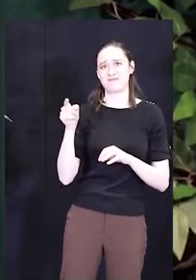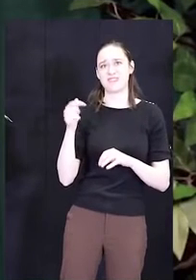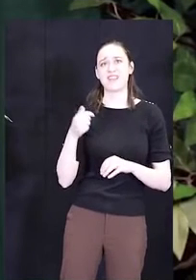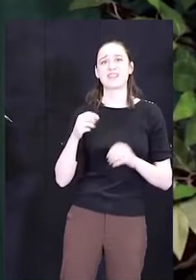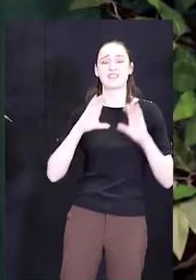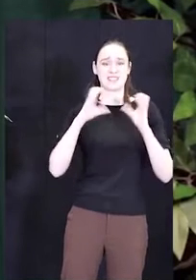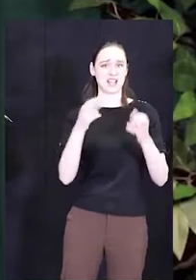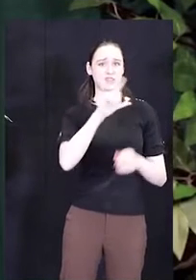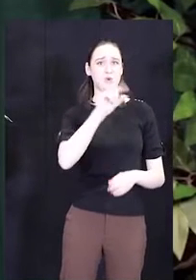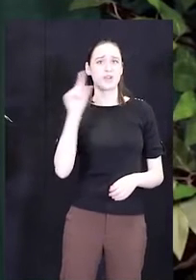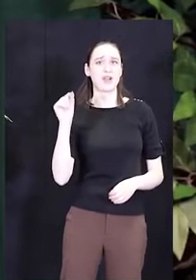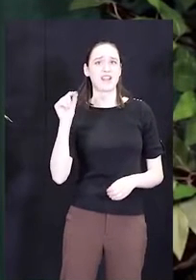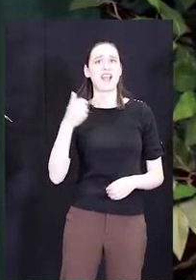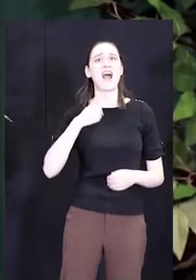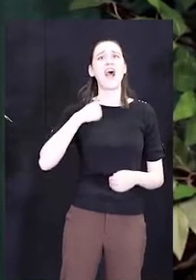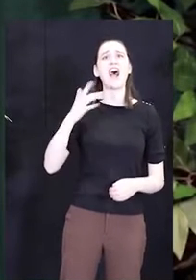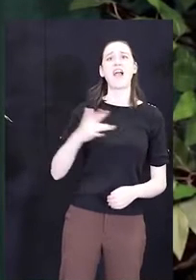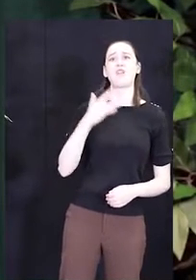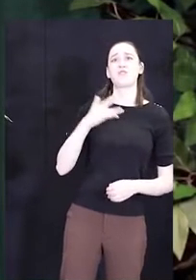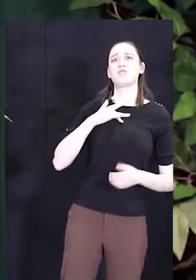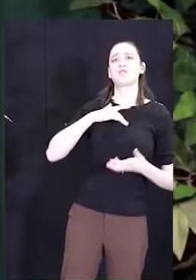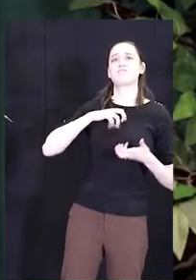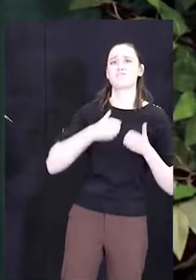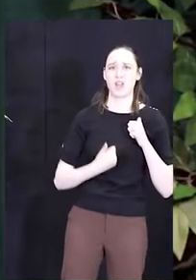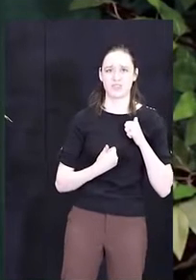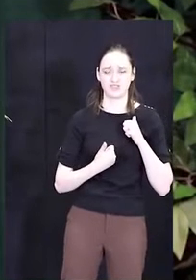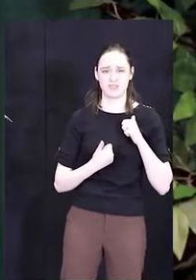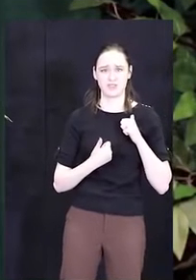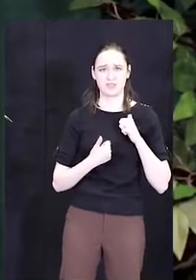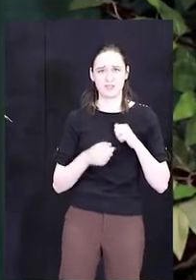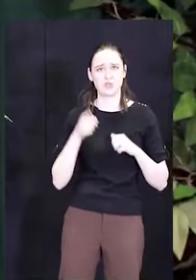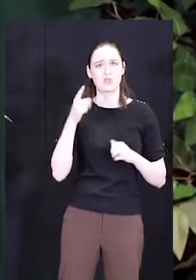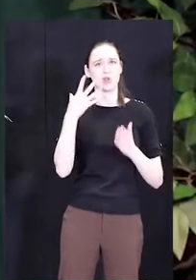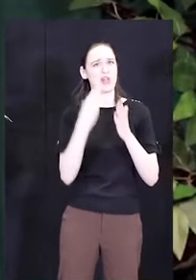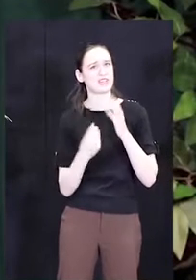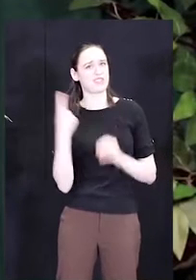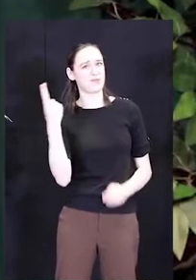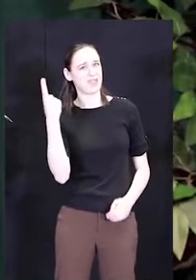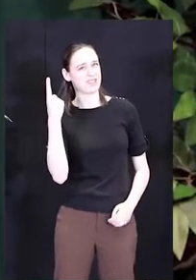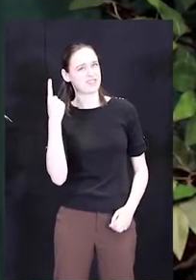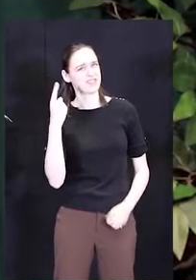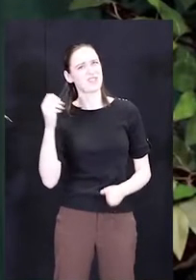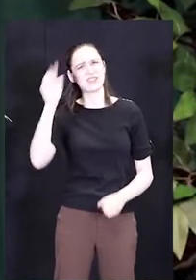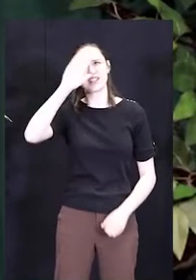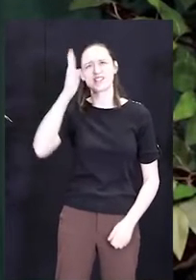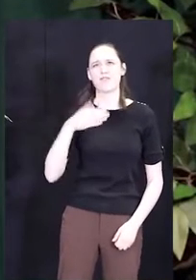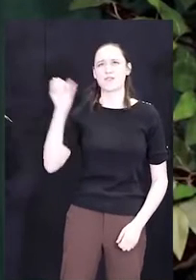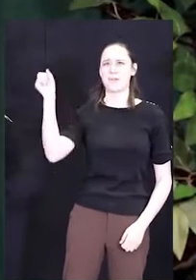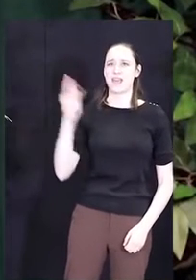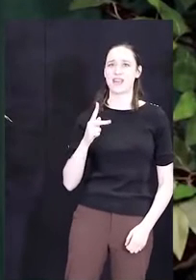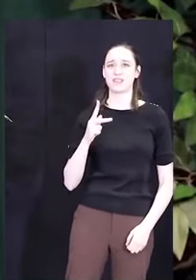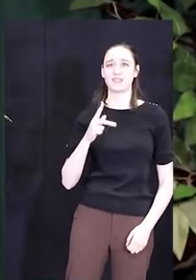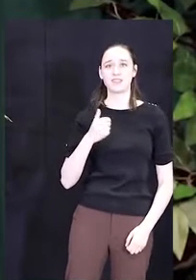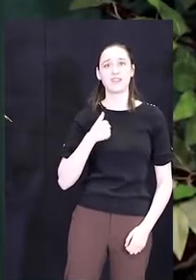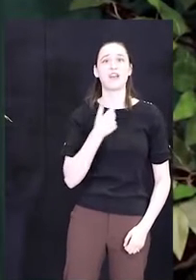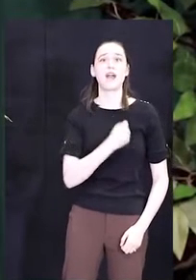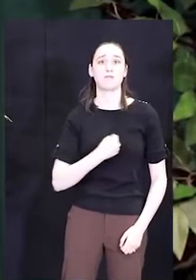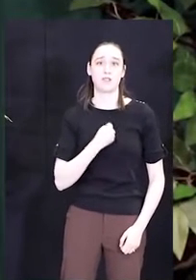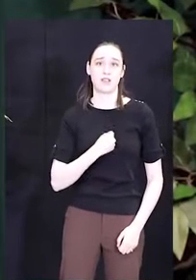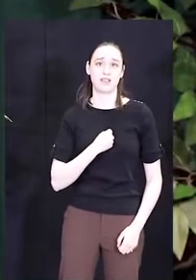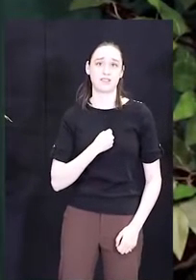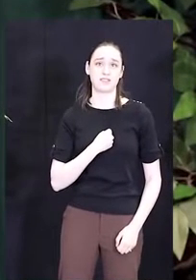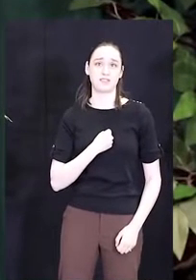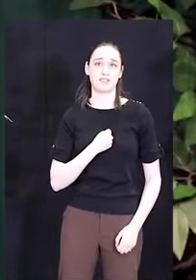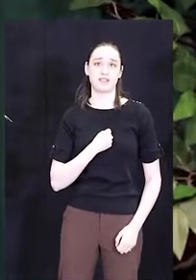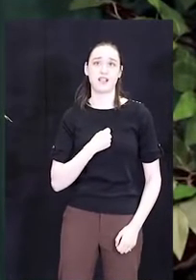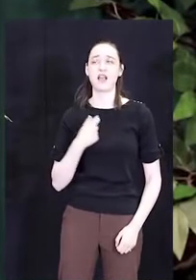loss. You have lost something which can never be returned, and for that, I am sorry.